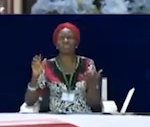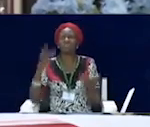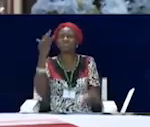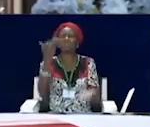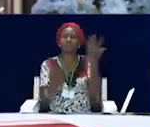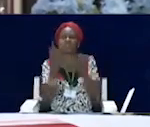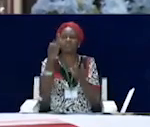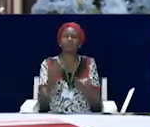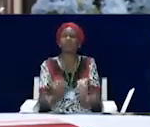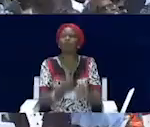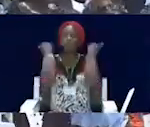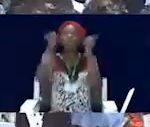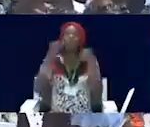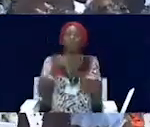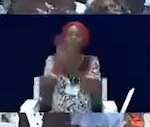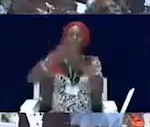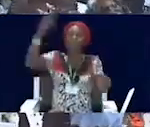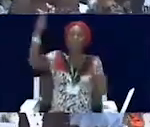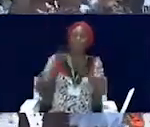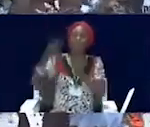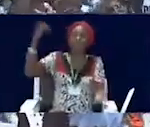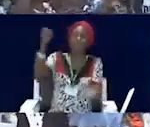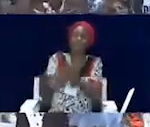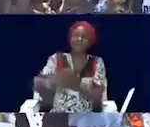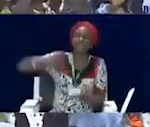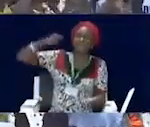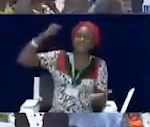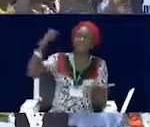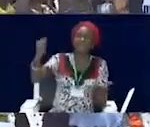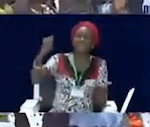fire will consume them.